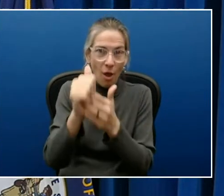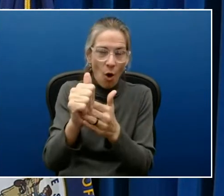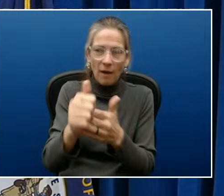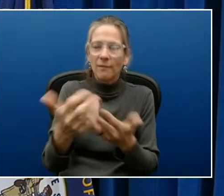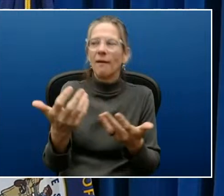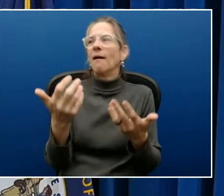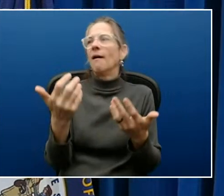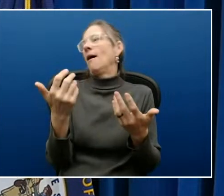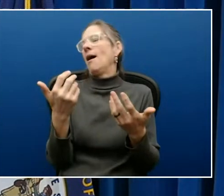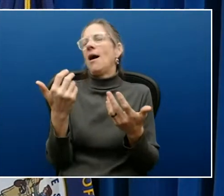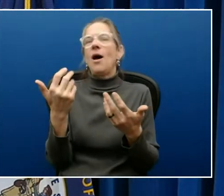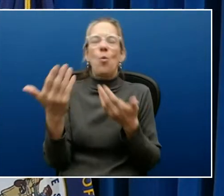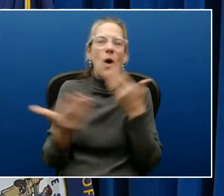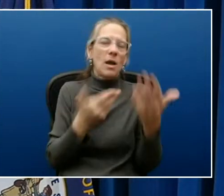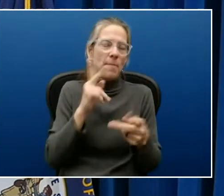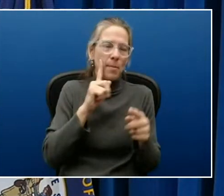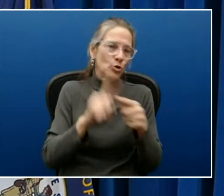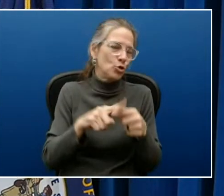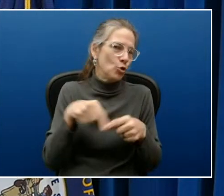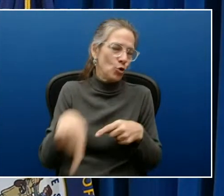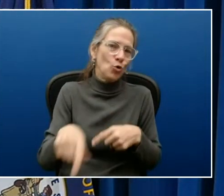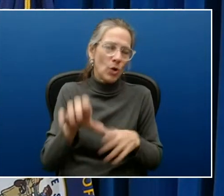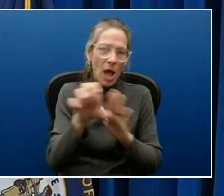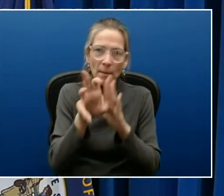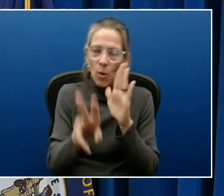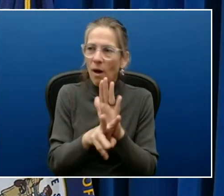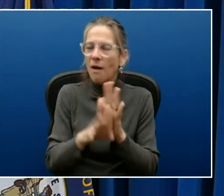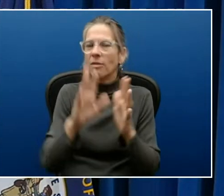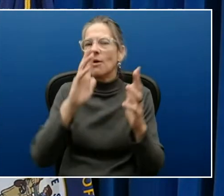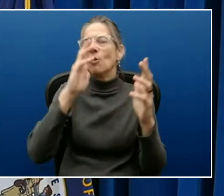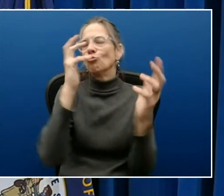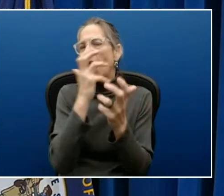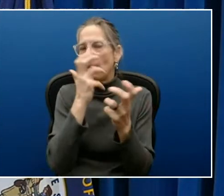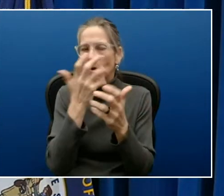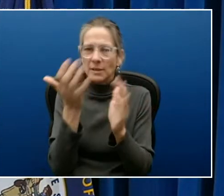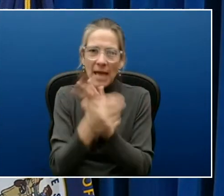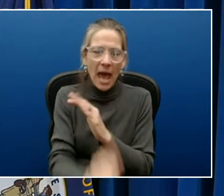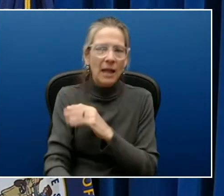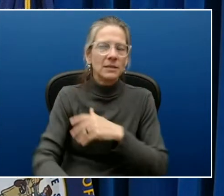Commonwealth and the incredible talents that they can bring. So looking